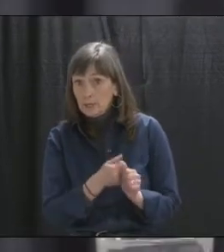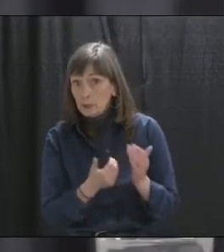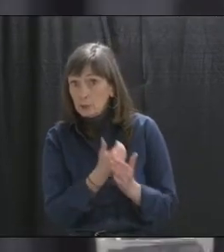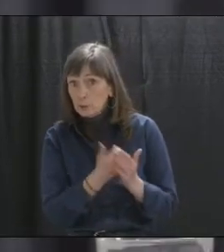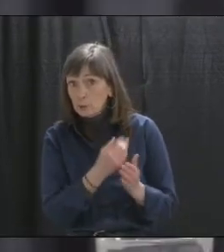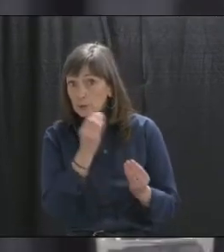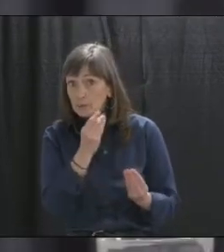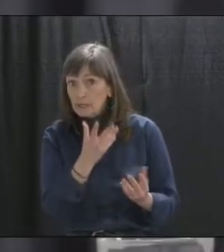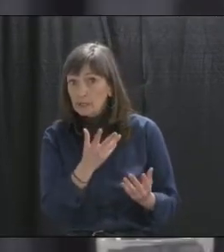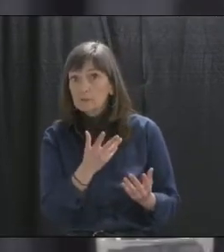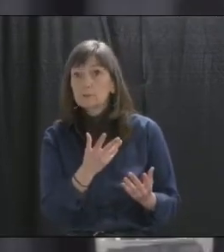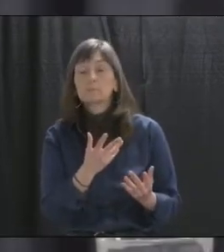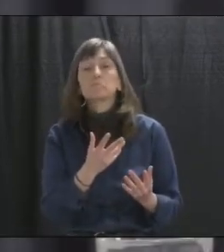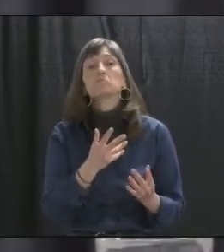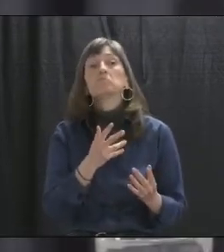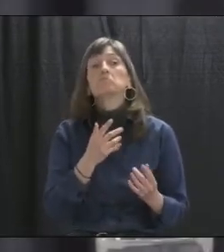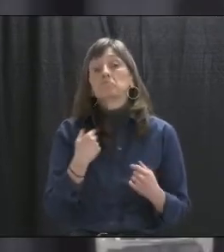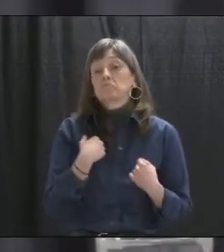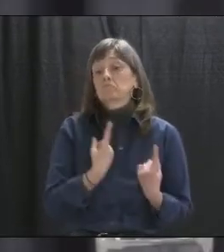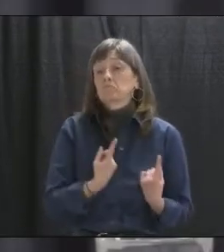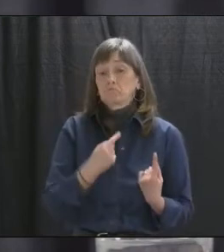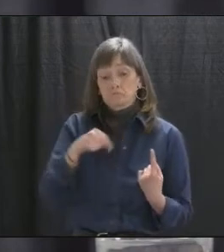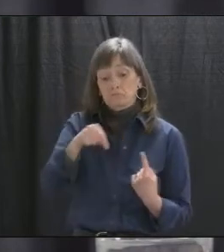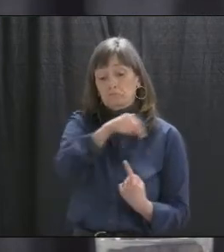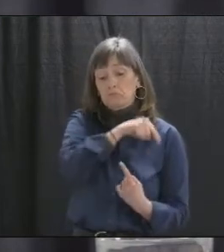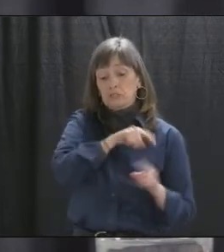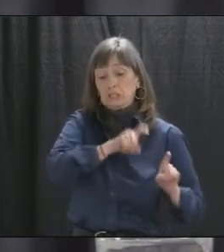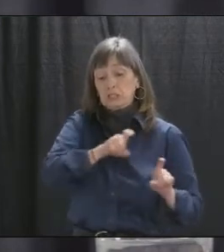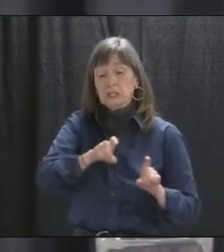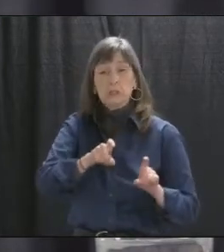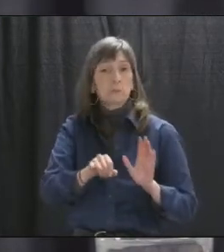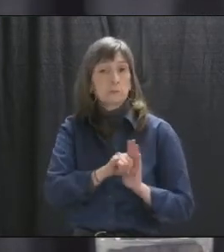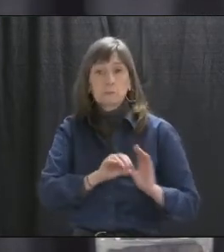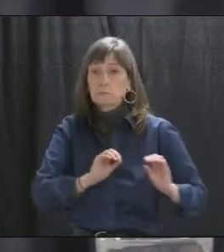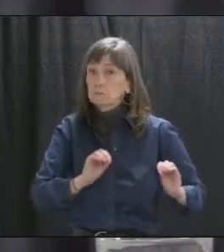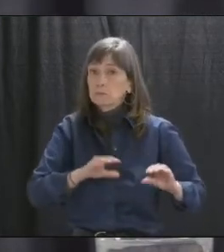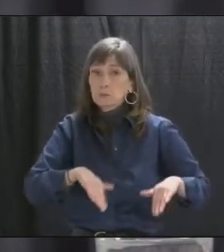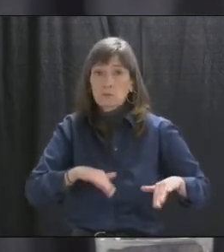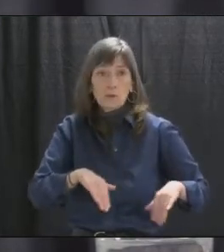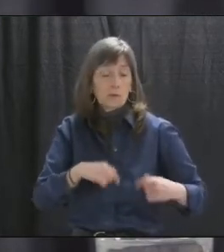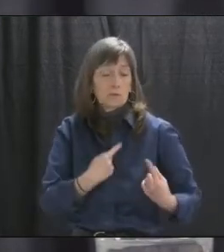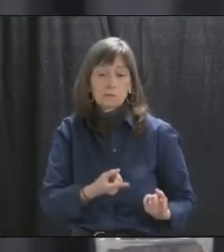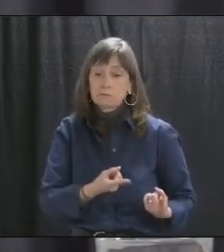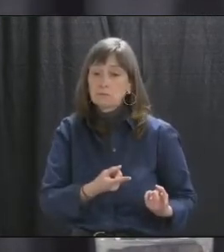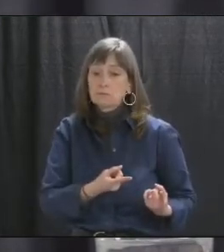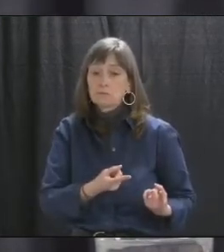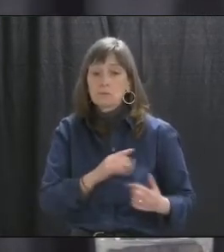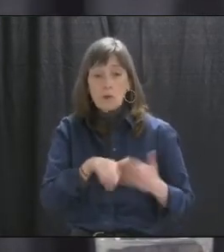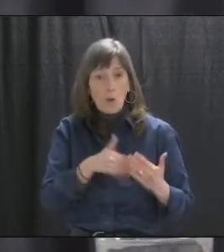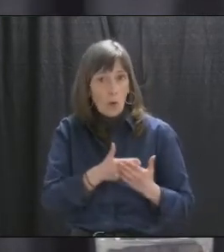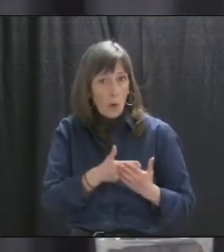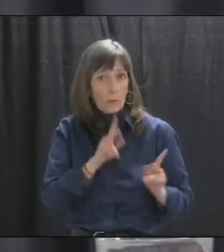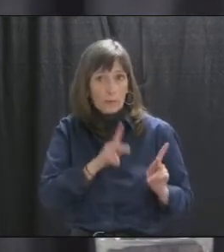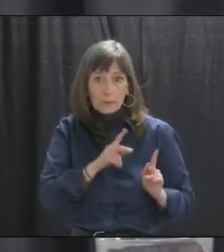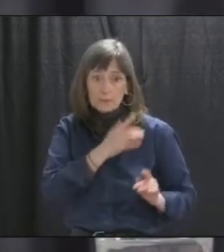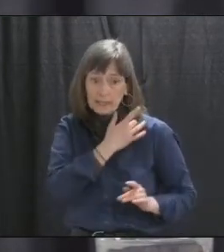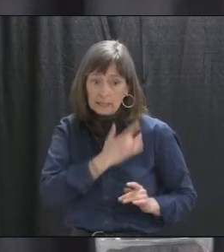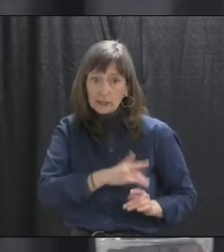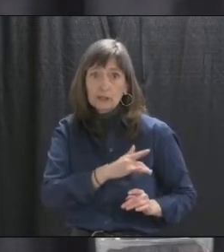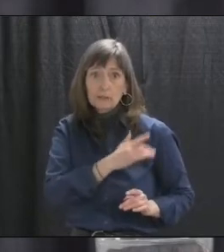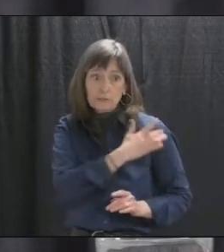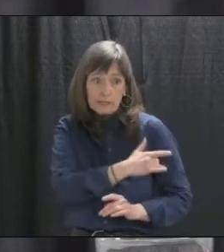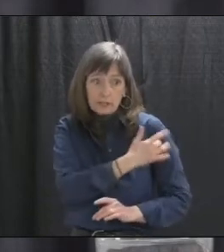not identified anyone else as positive. My understanding is that all the residents have been tested